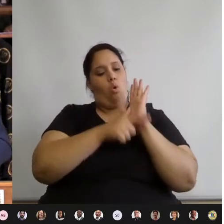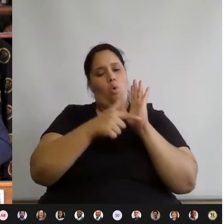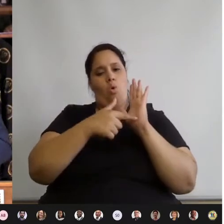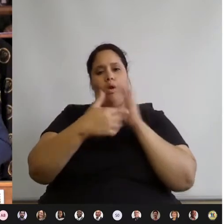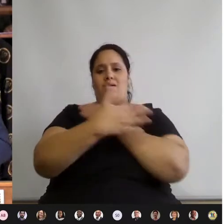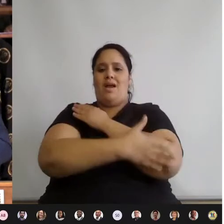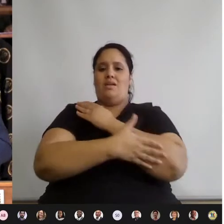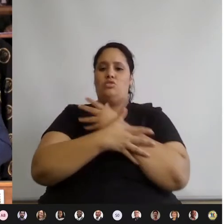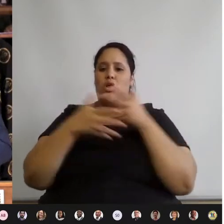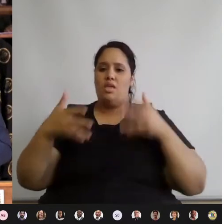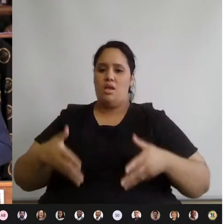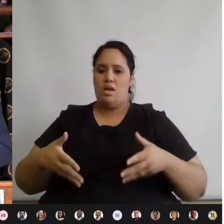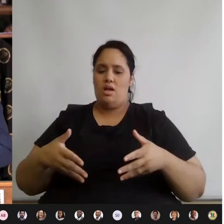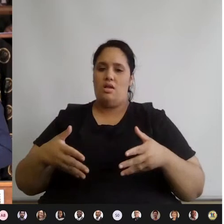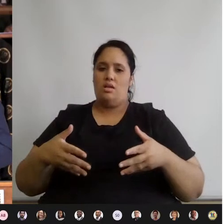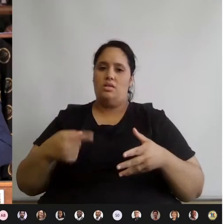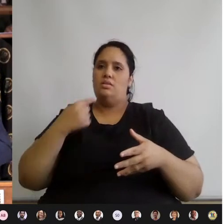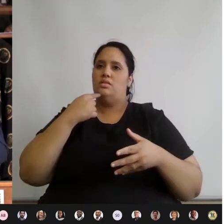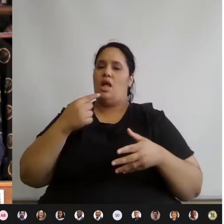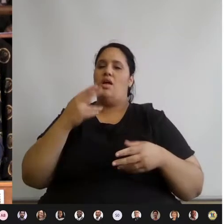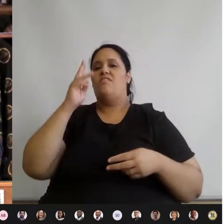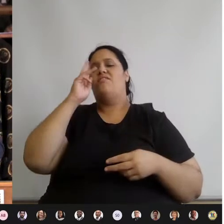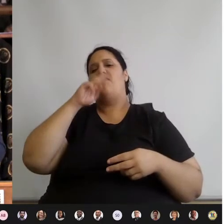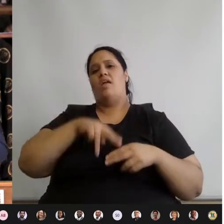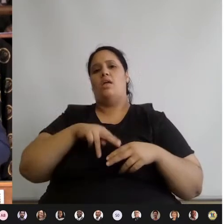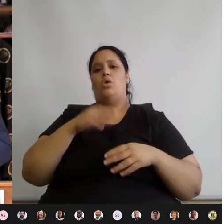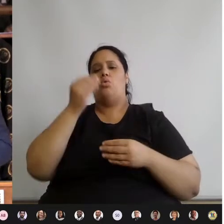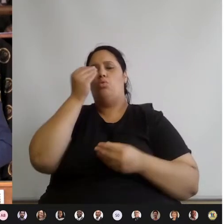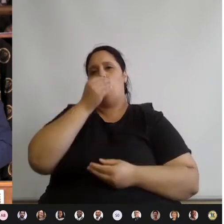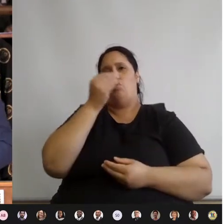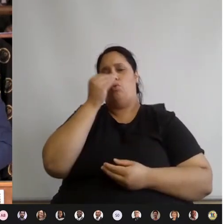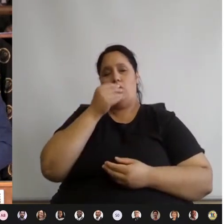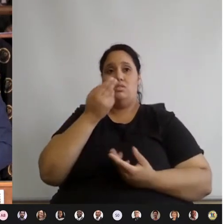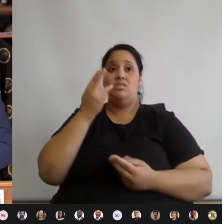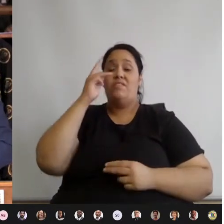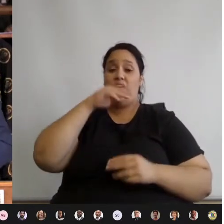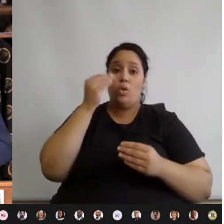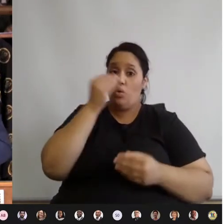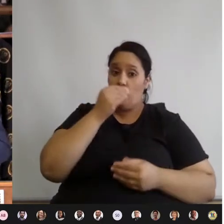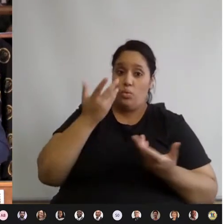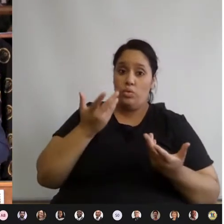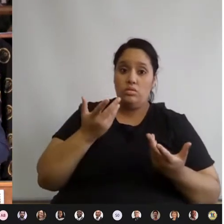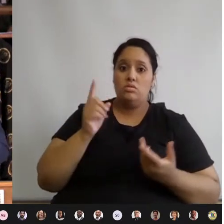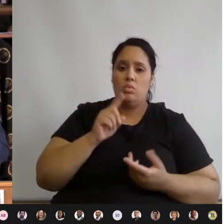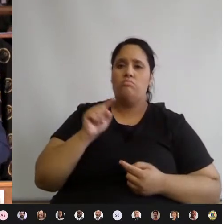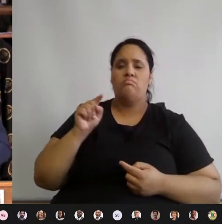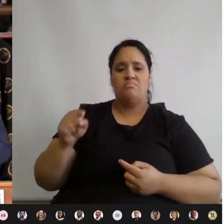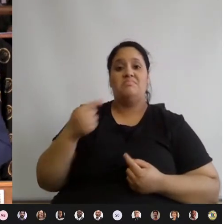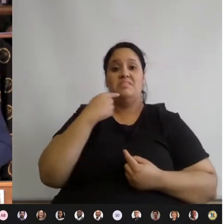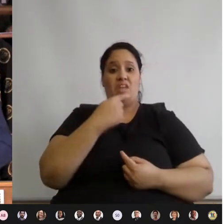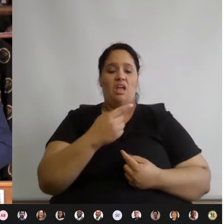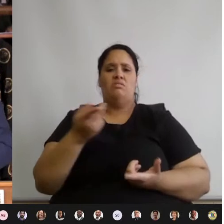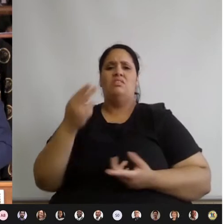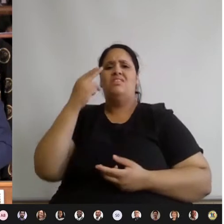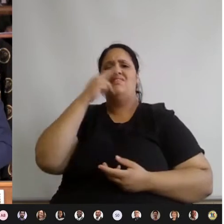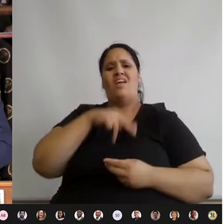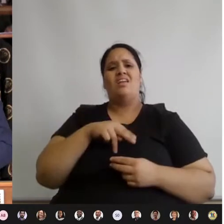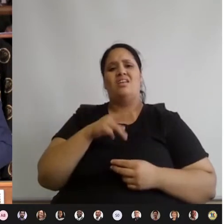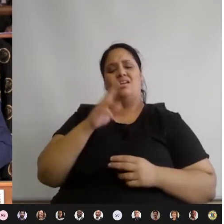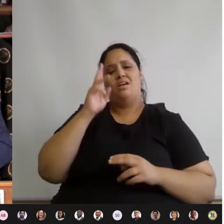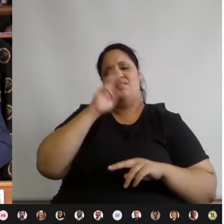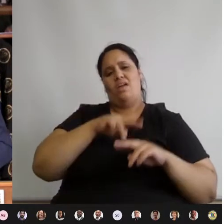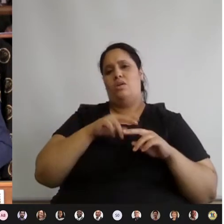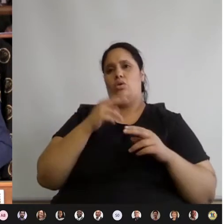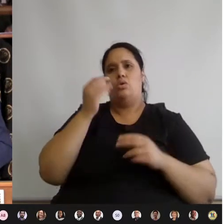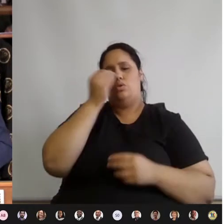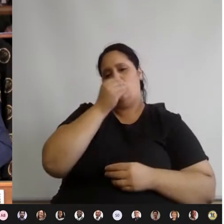about fake news. And if ever there was fake news around a pandemic, that is fake news. That is absolutely